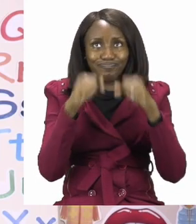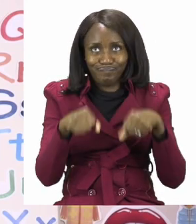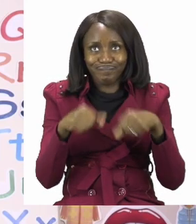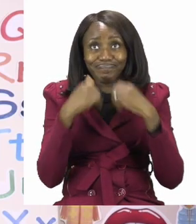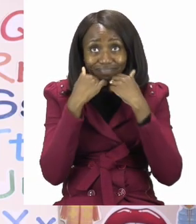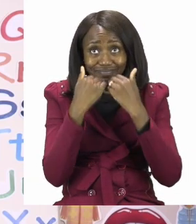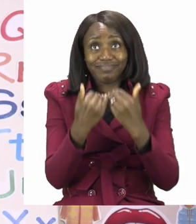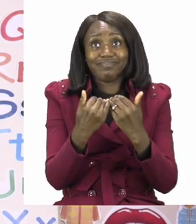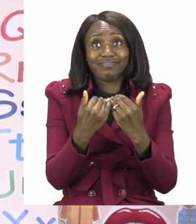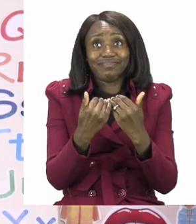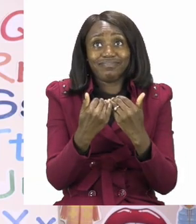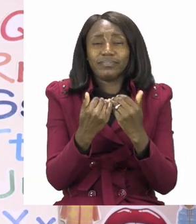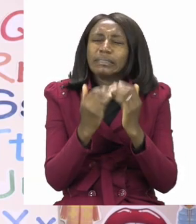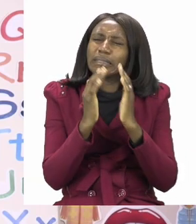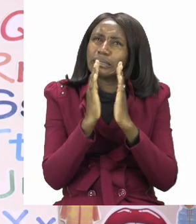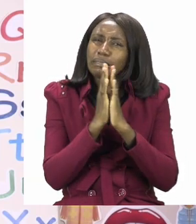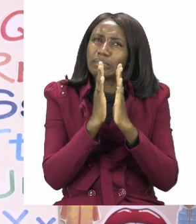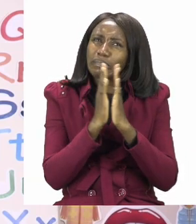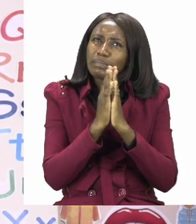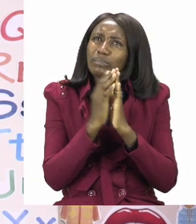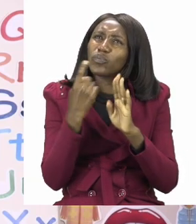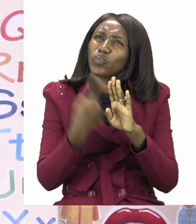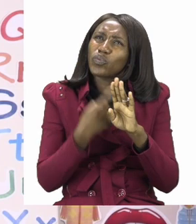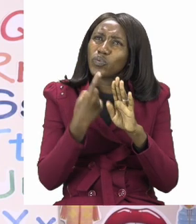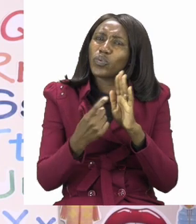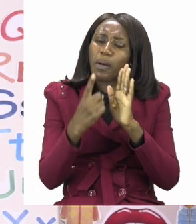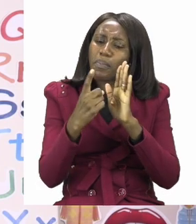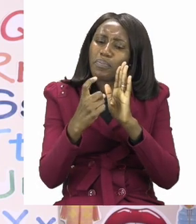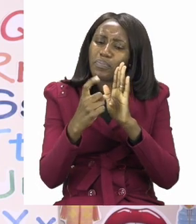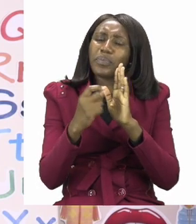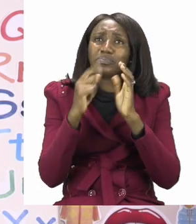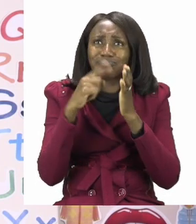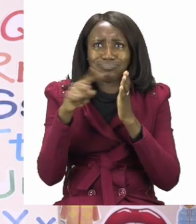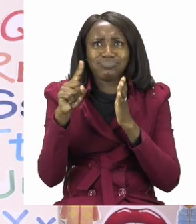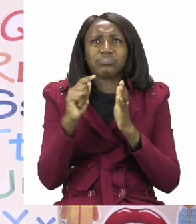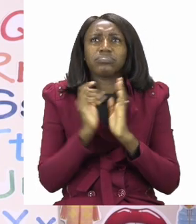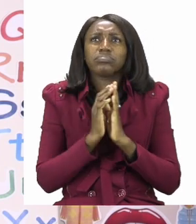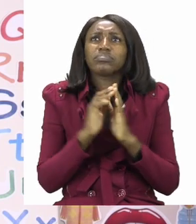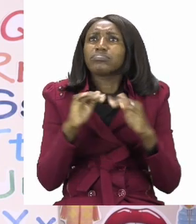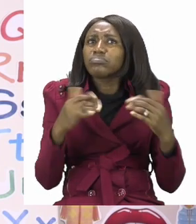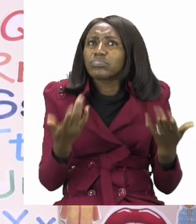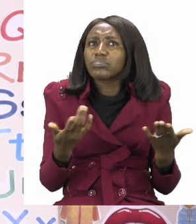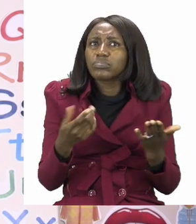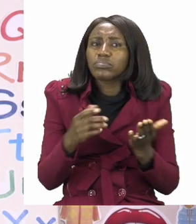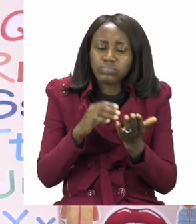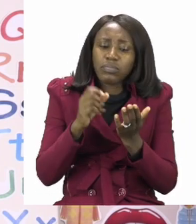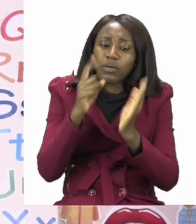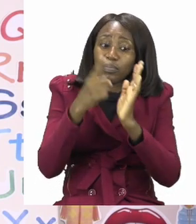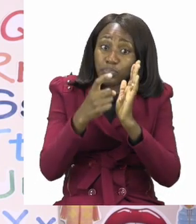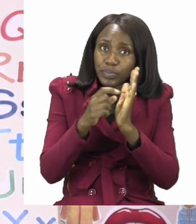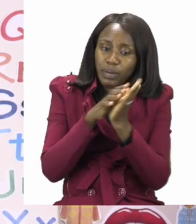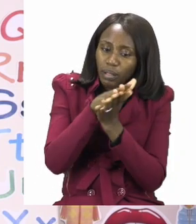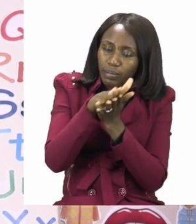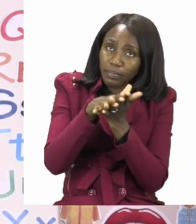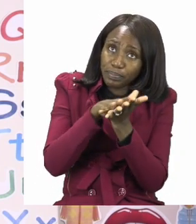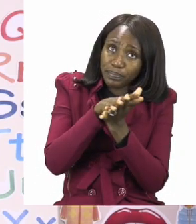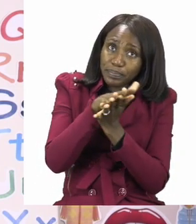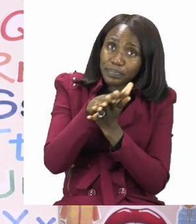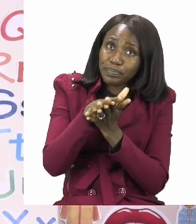So make sure that you sanitize the right way. When we sanitize, we rub inside our